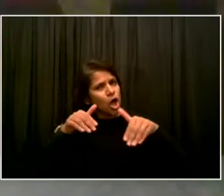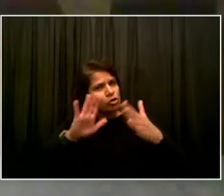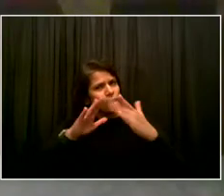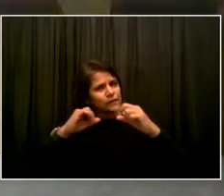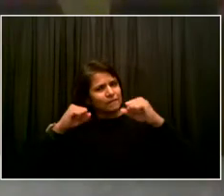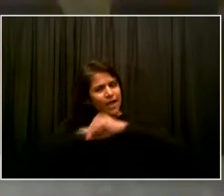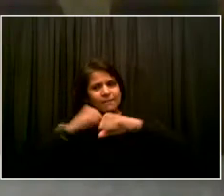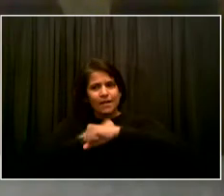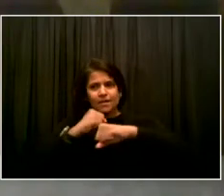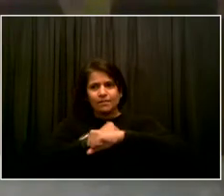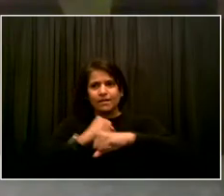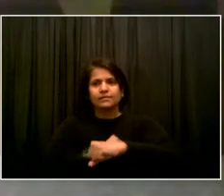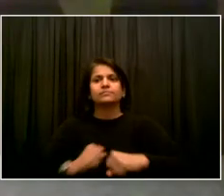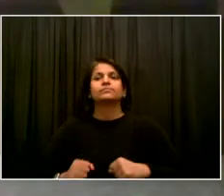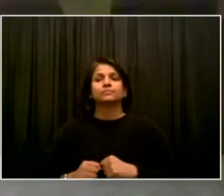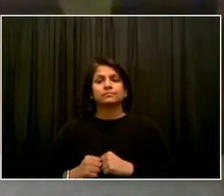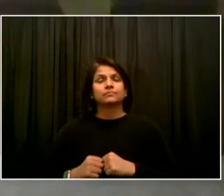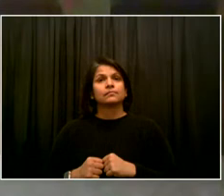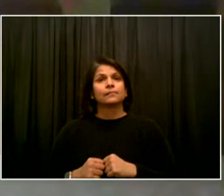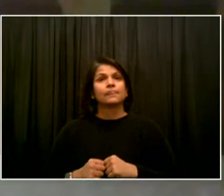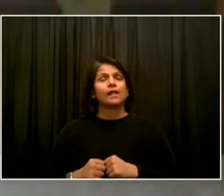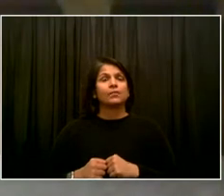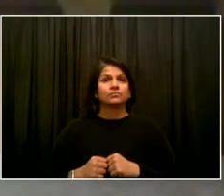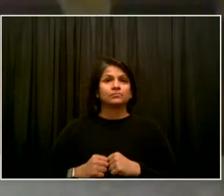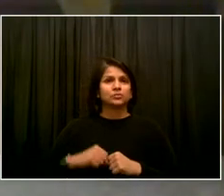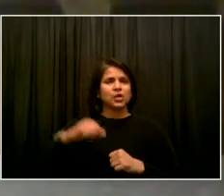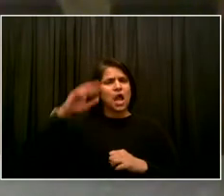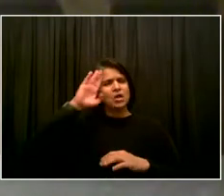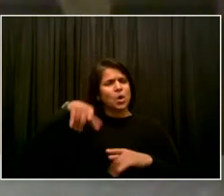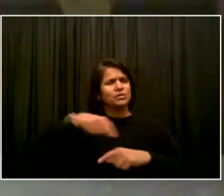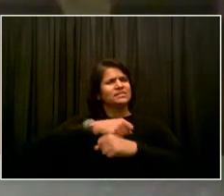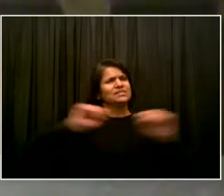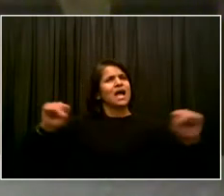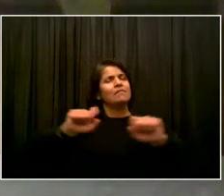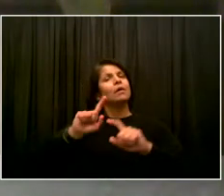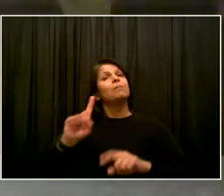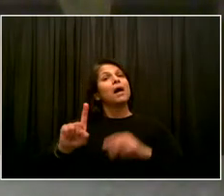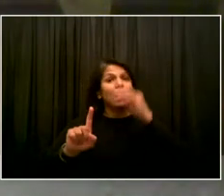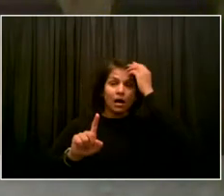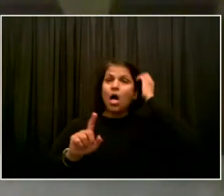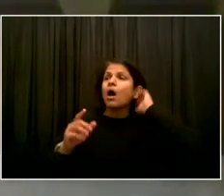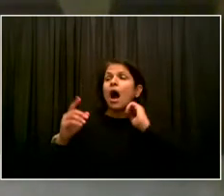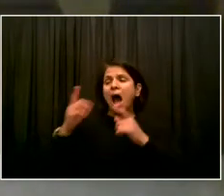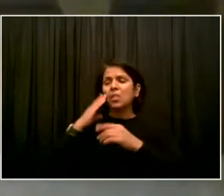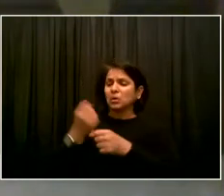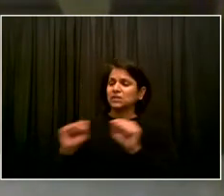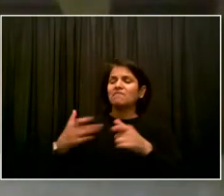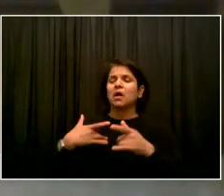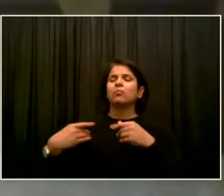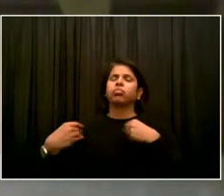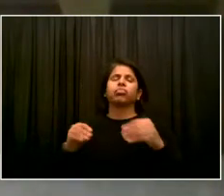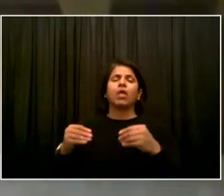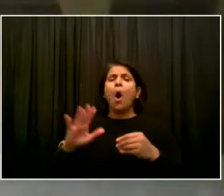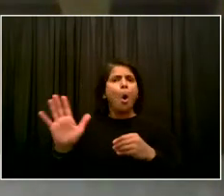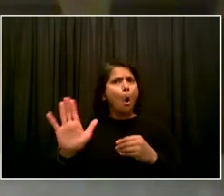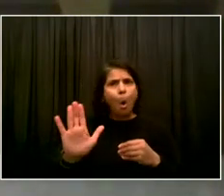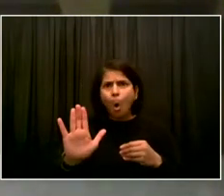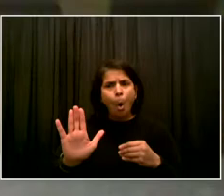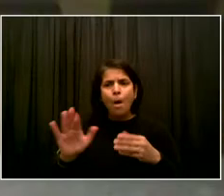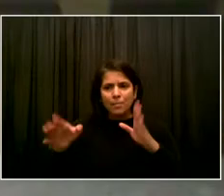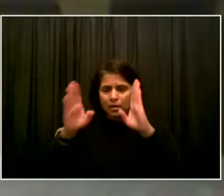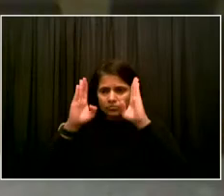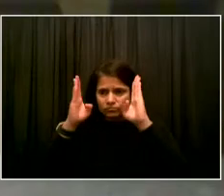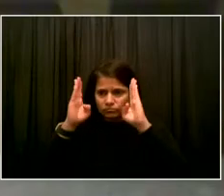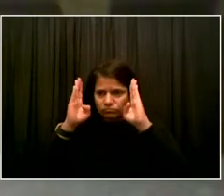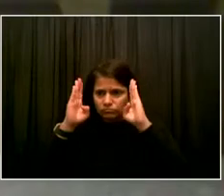our guard? Absolutely not. Cases will continue to increase following the holiday, and we must remain as vigilant as ever. So